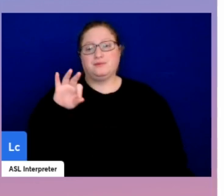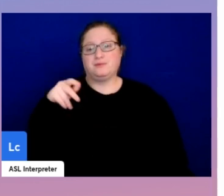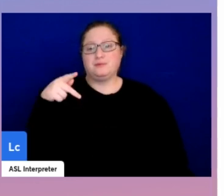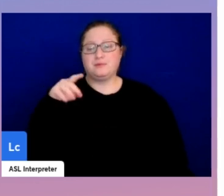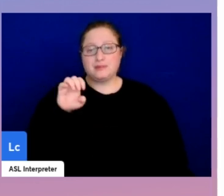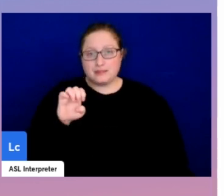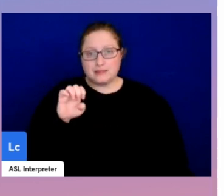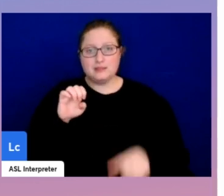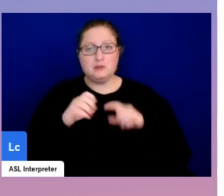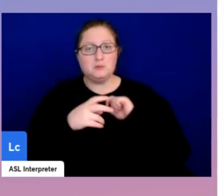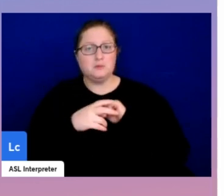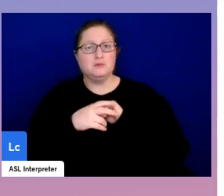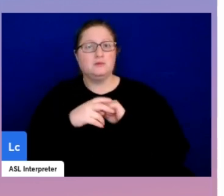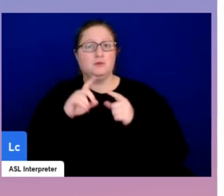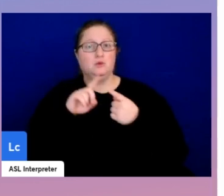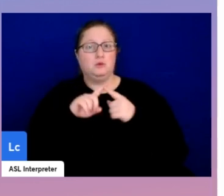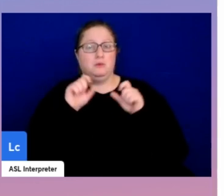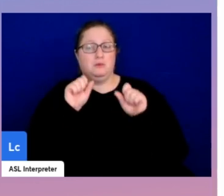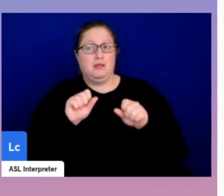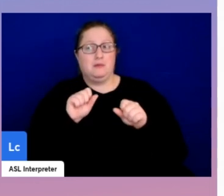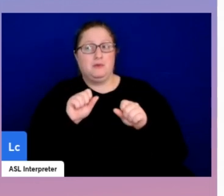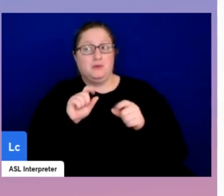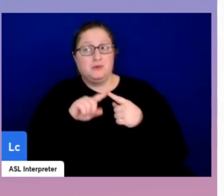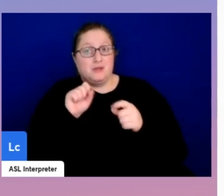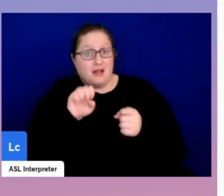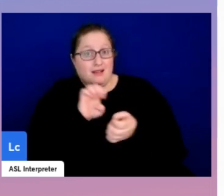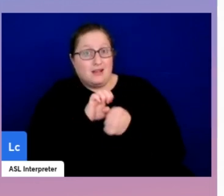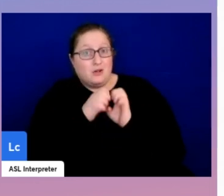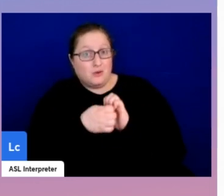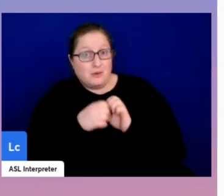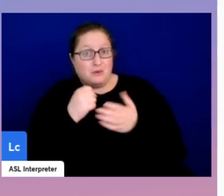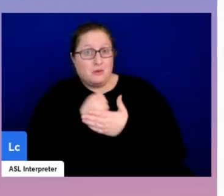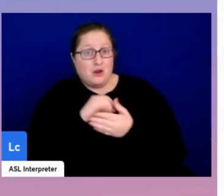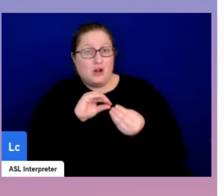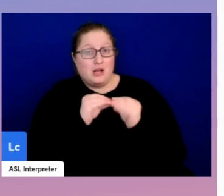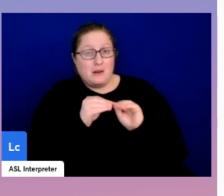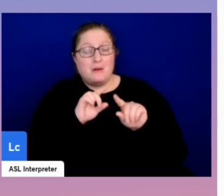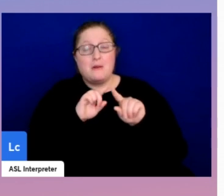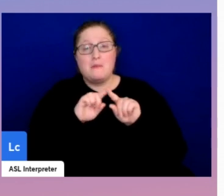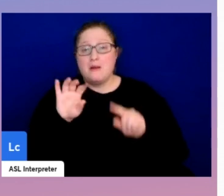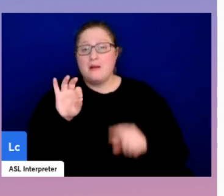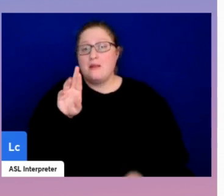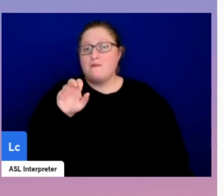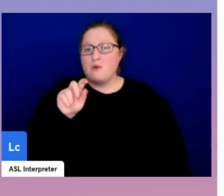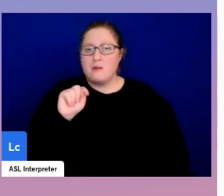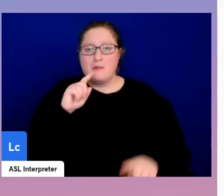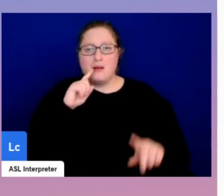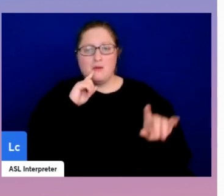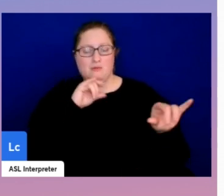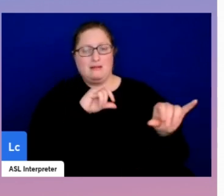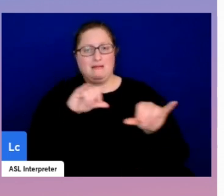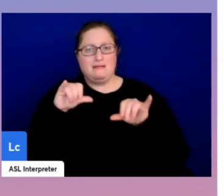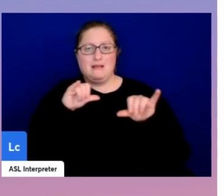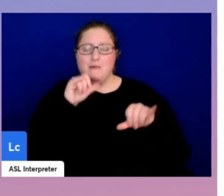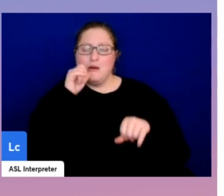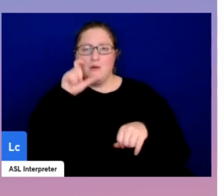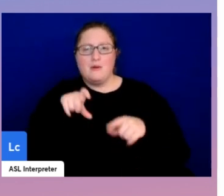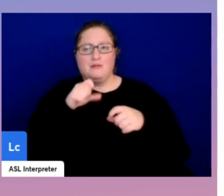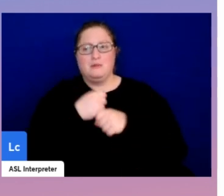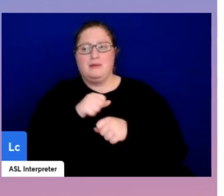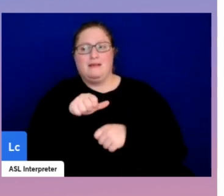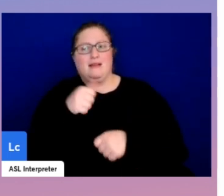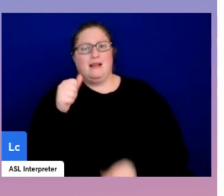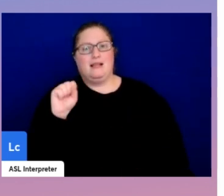Preserving Encryption, to, sure, I can encrypt those credit card numbers, but the format is the exact same, so I don't have to make any schema changes